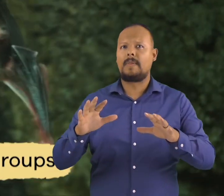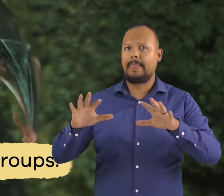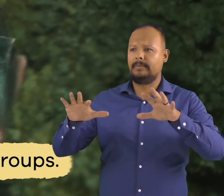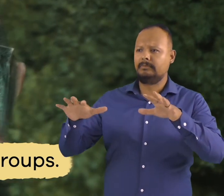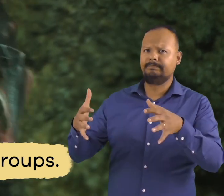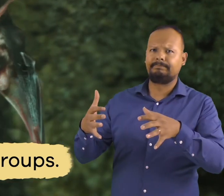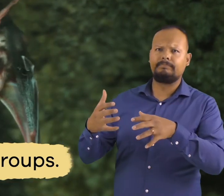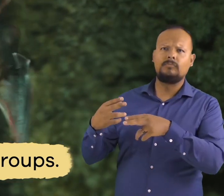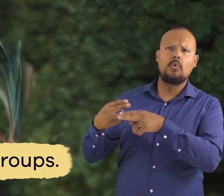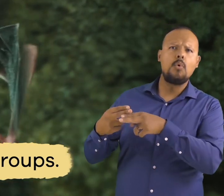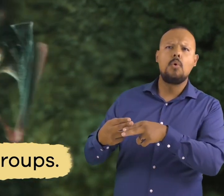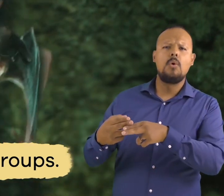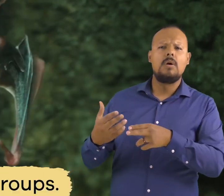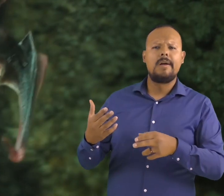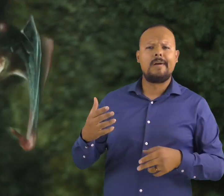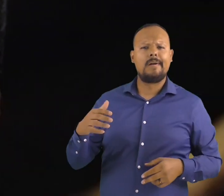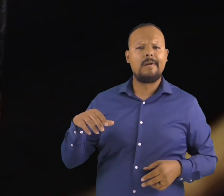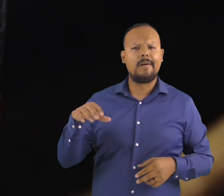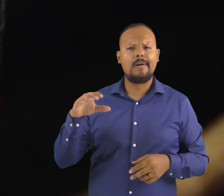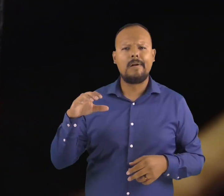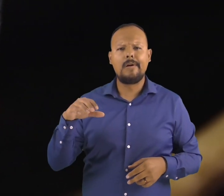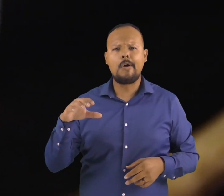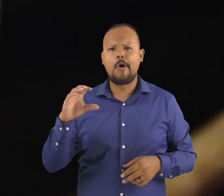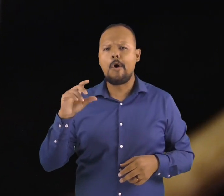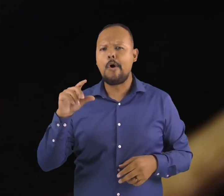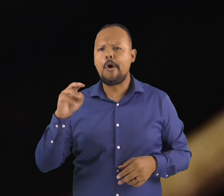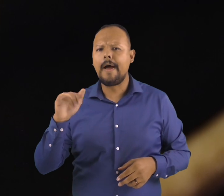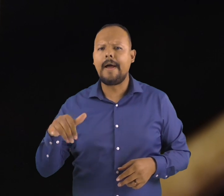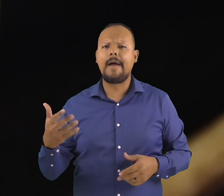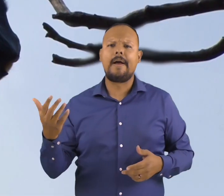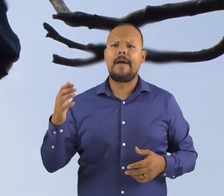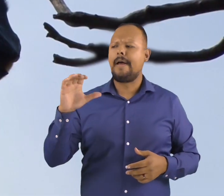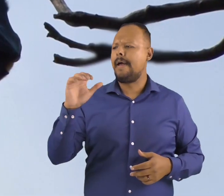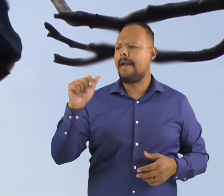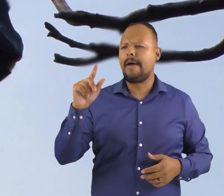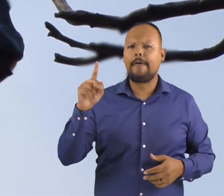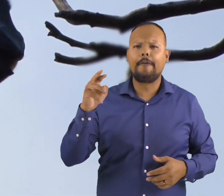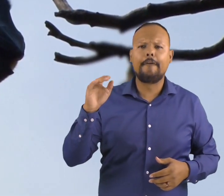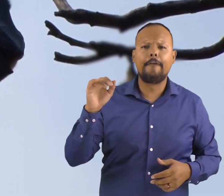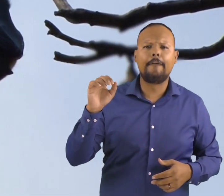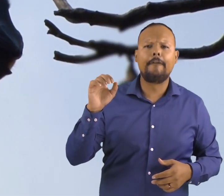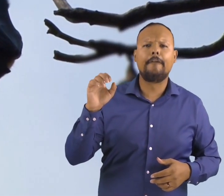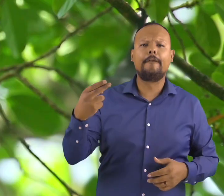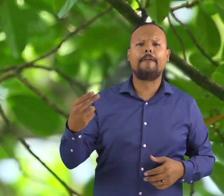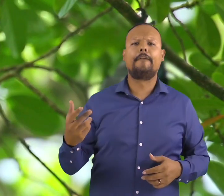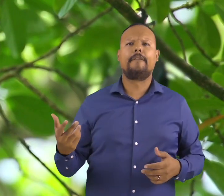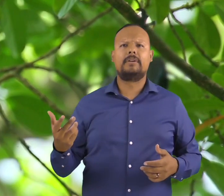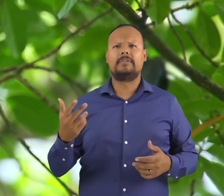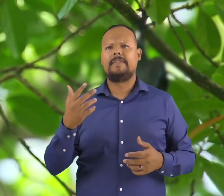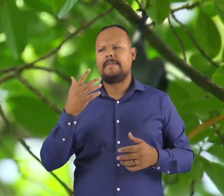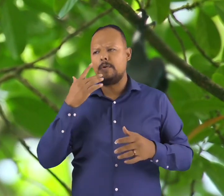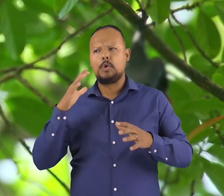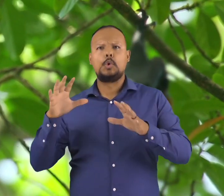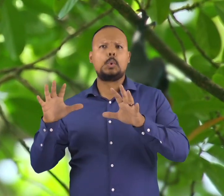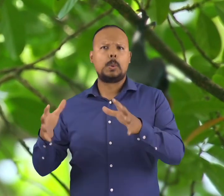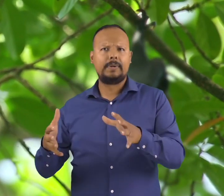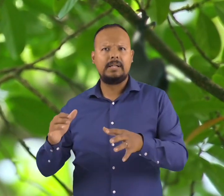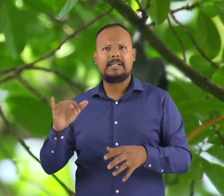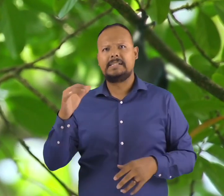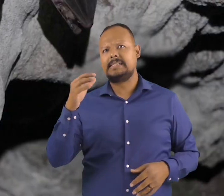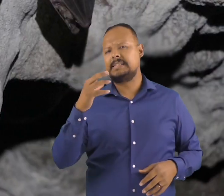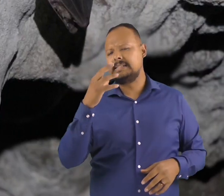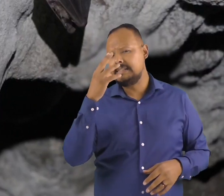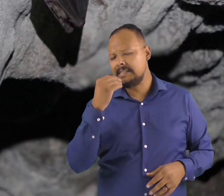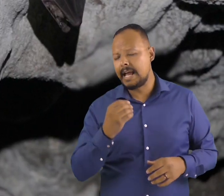Bats prefer to live in groups and hang upside down by their feet while sleeping. Scientists think